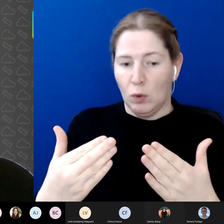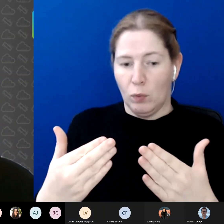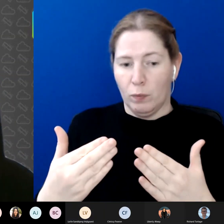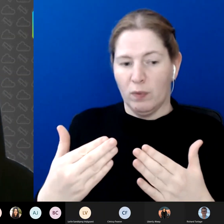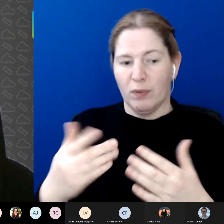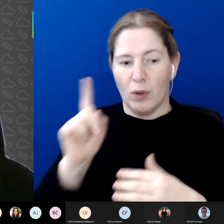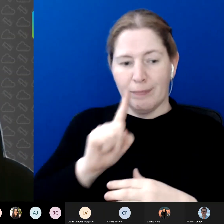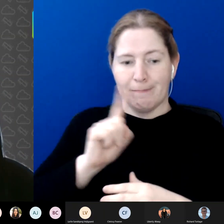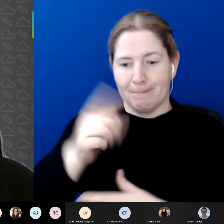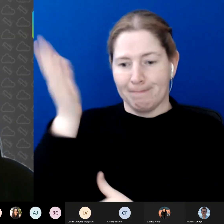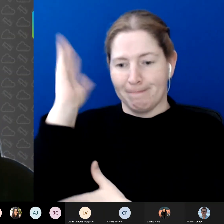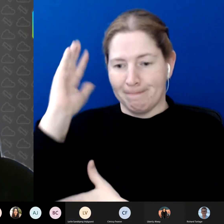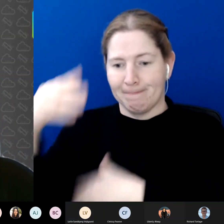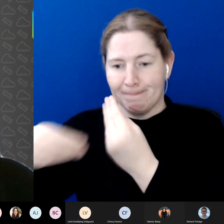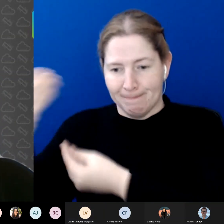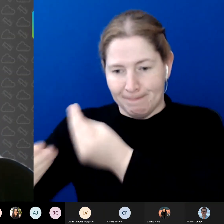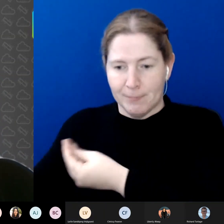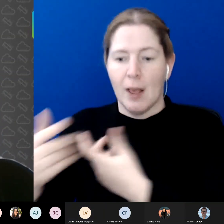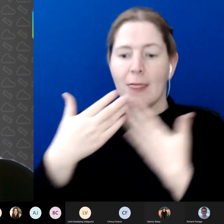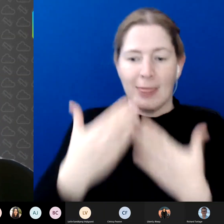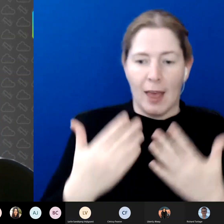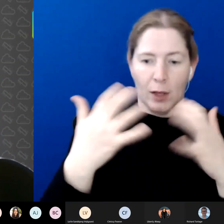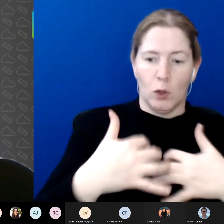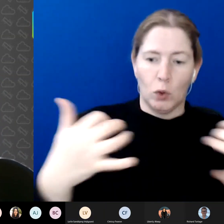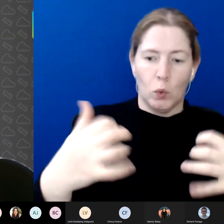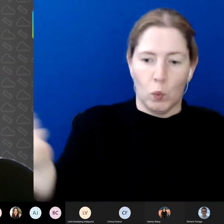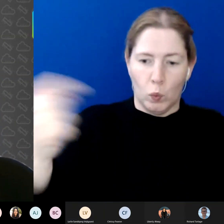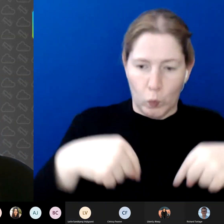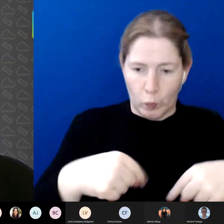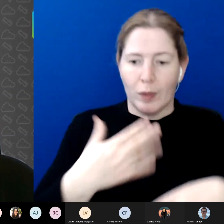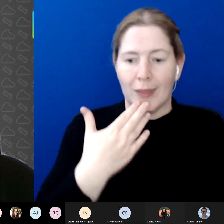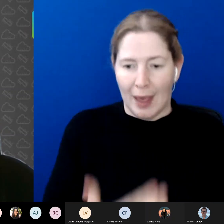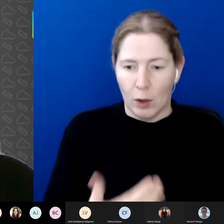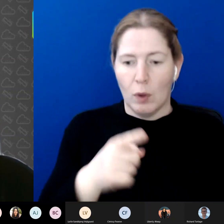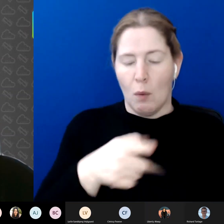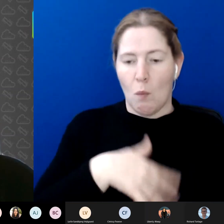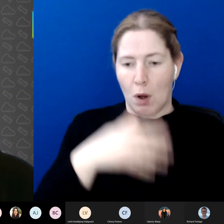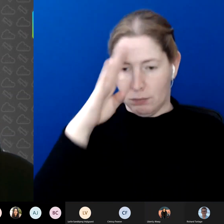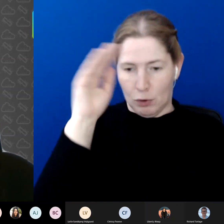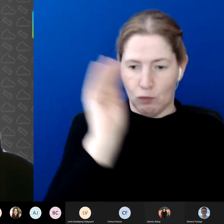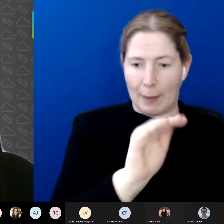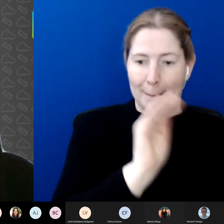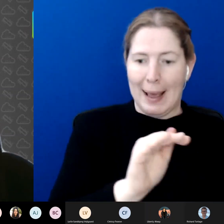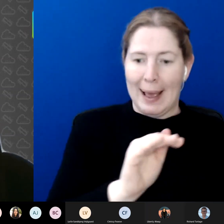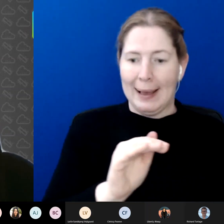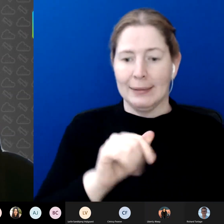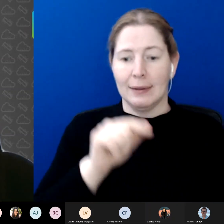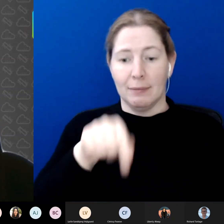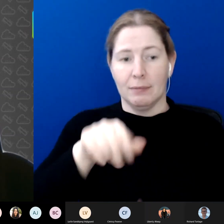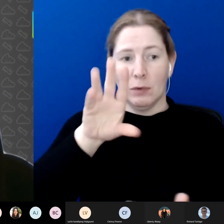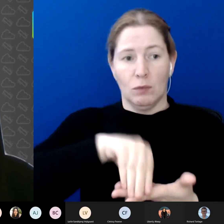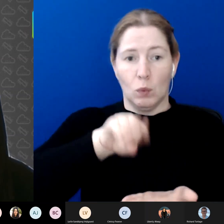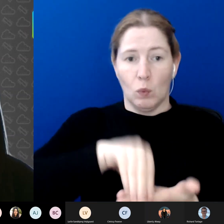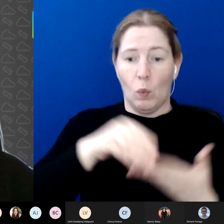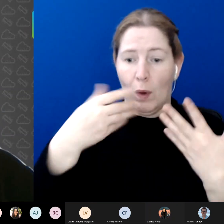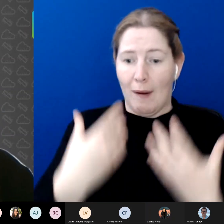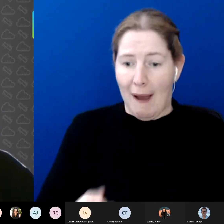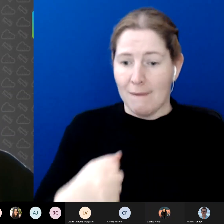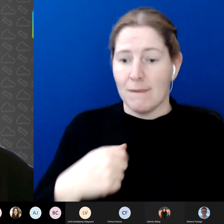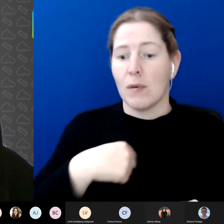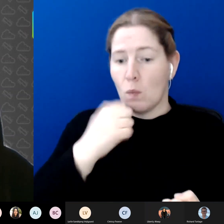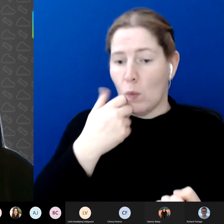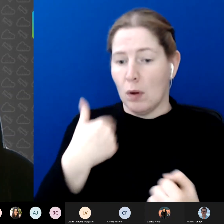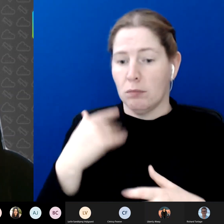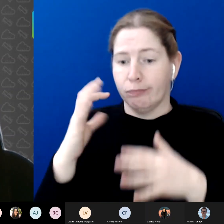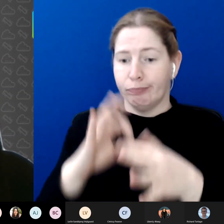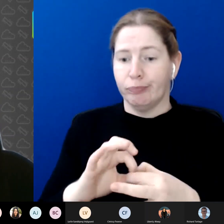today, and thank you for everyone that's attended the session. I just want to put a reminder out that the session is recorded, and we will be in